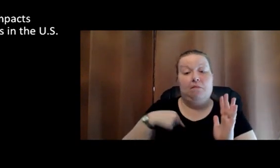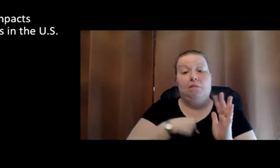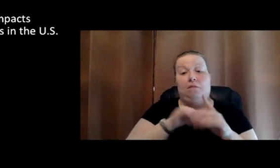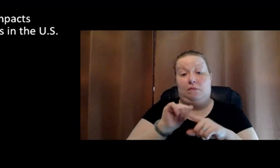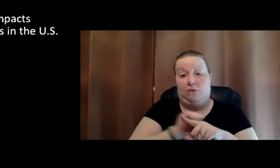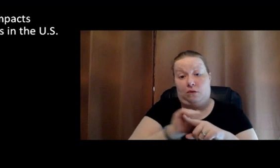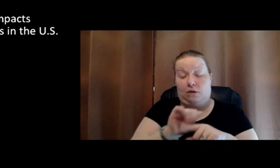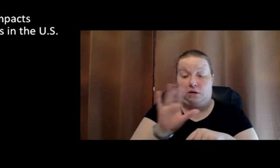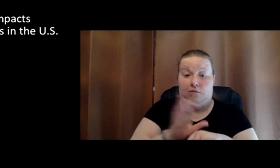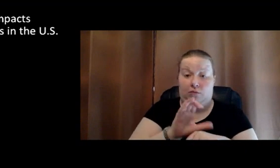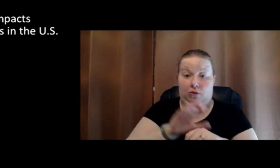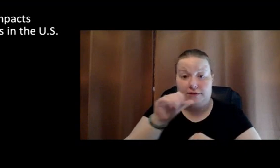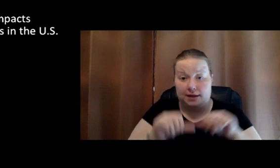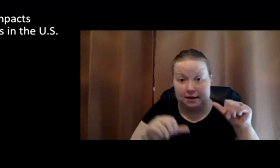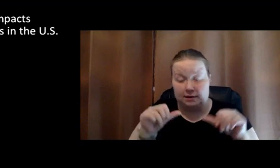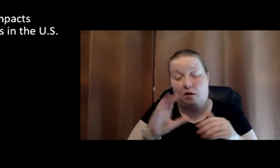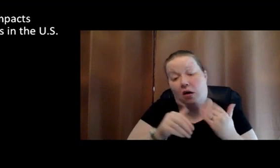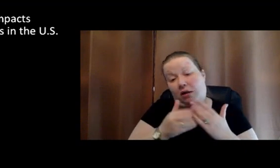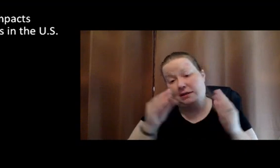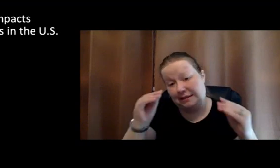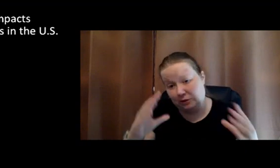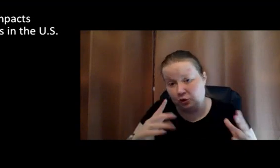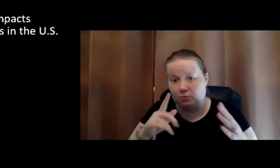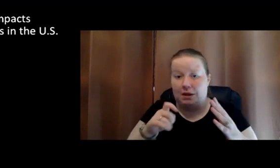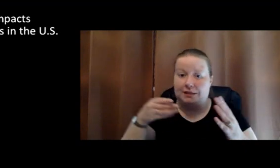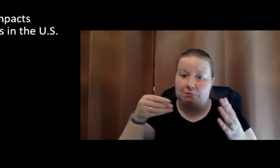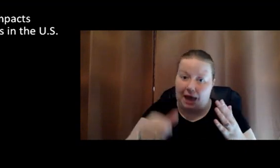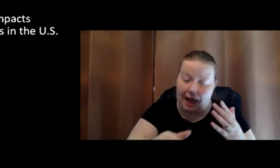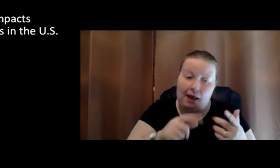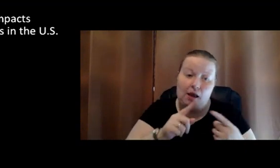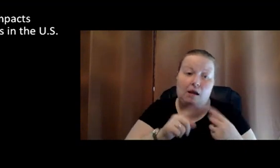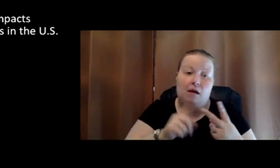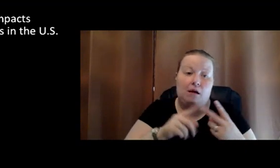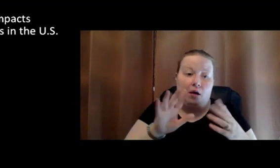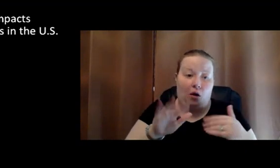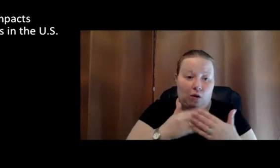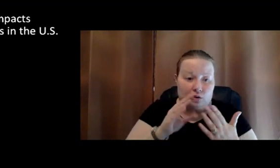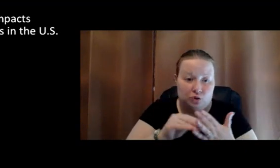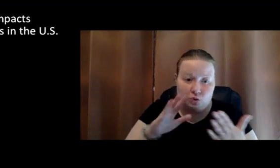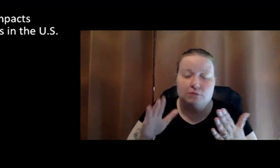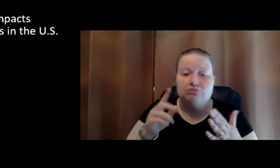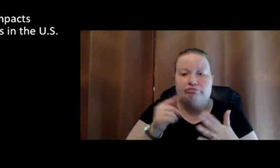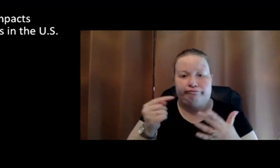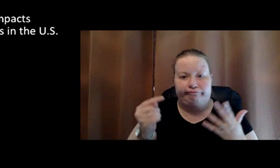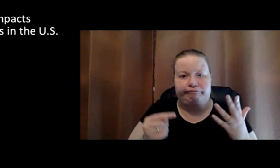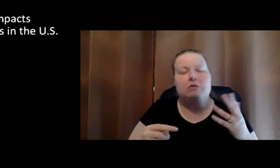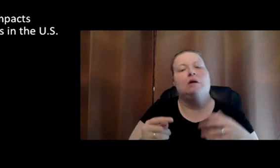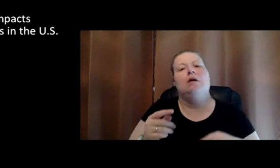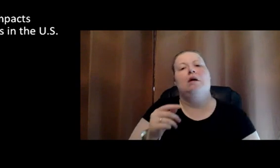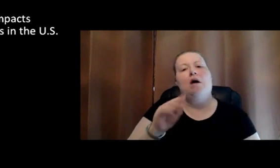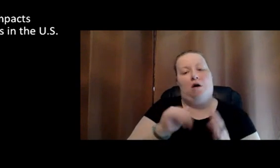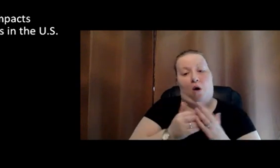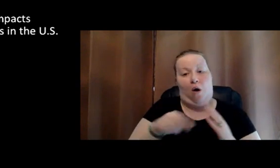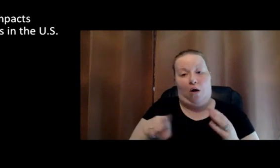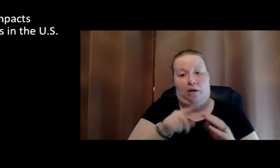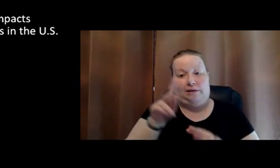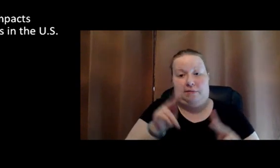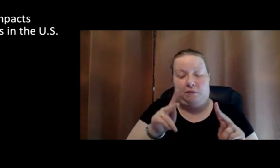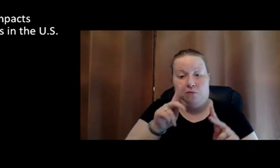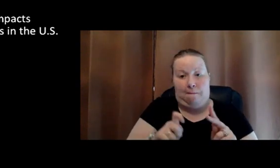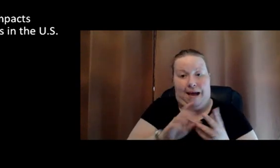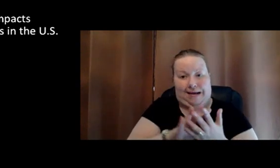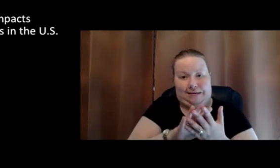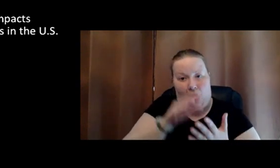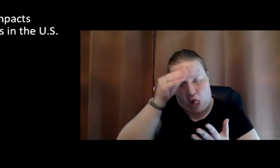scientists, all the teachers that we train, we have to pay those people, all the students, all that sort of stuff. All these people have to effectively